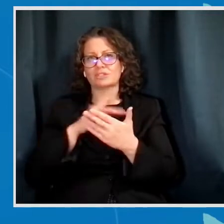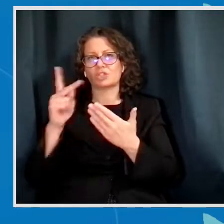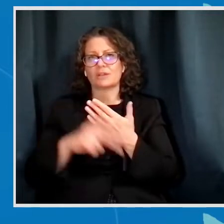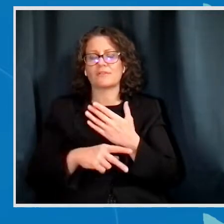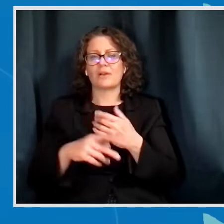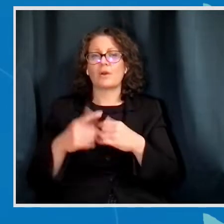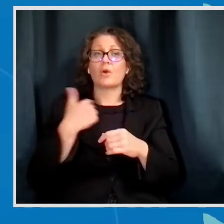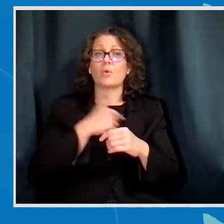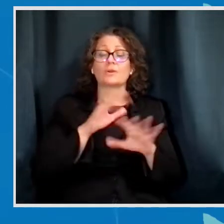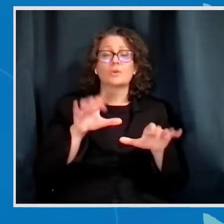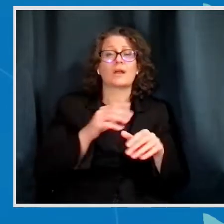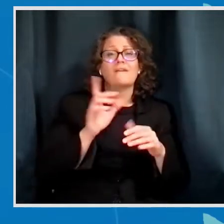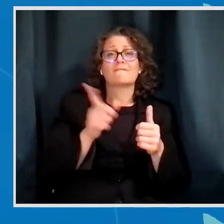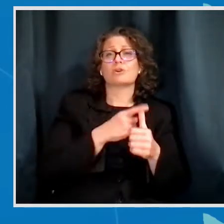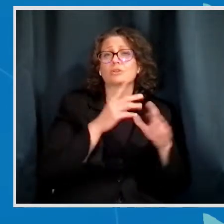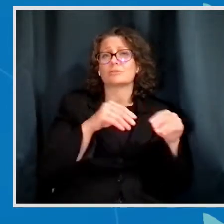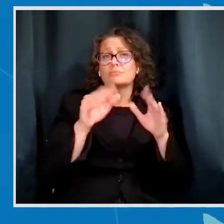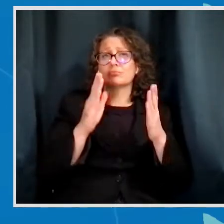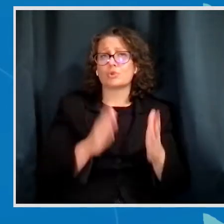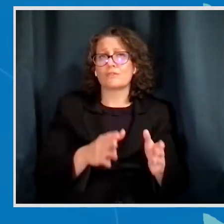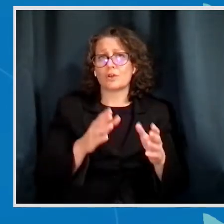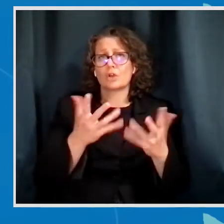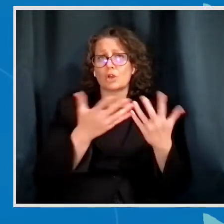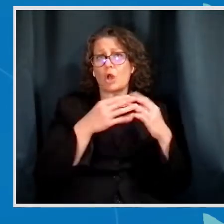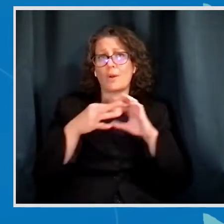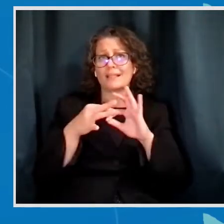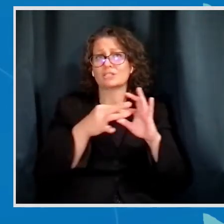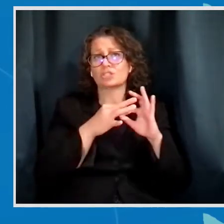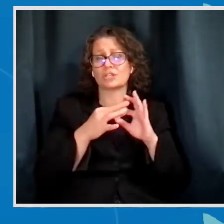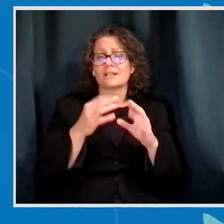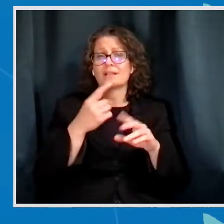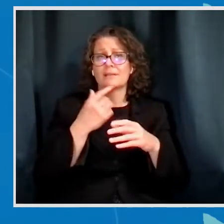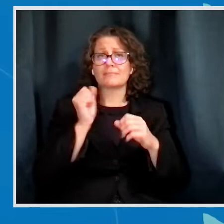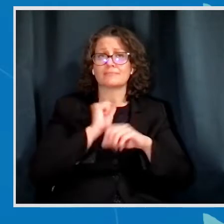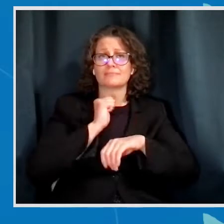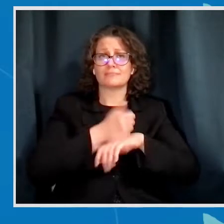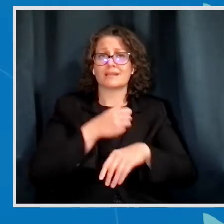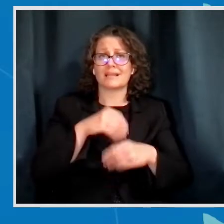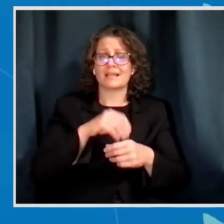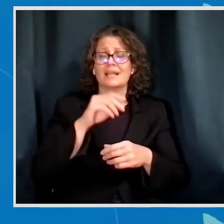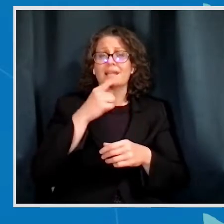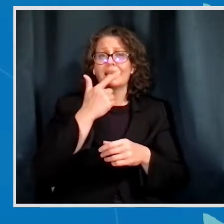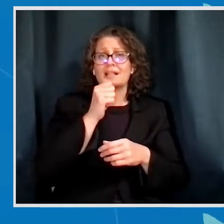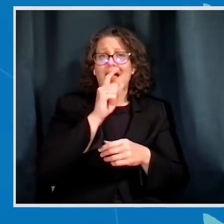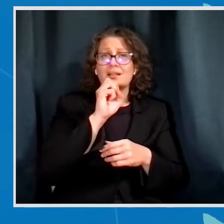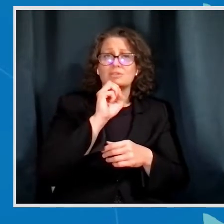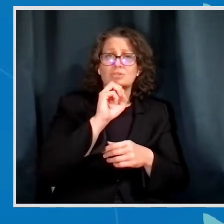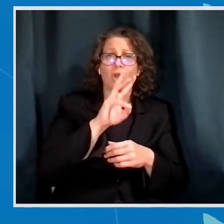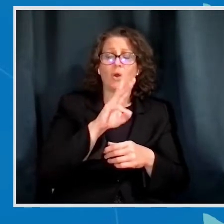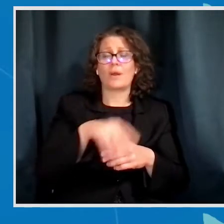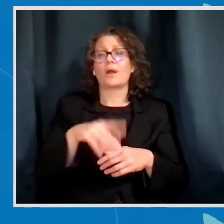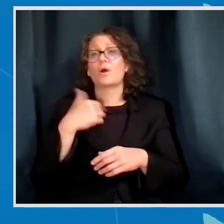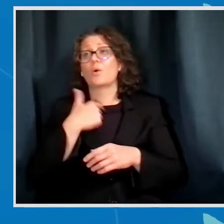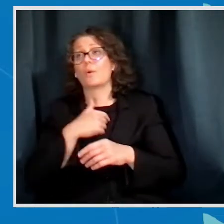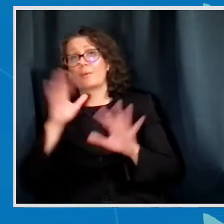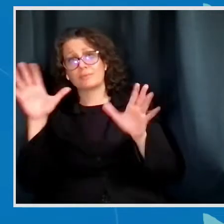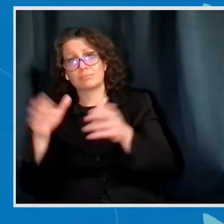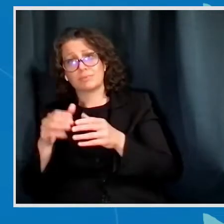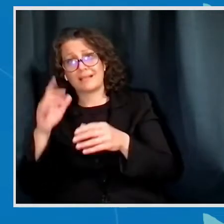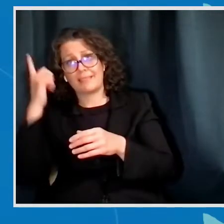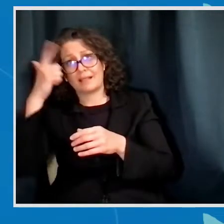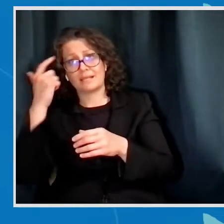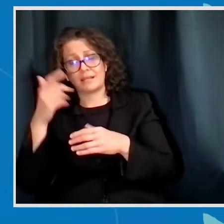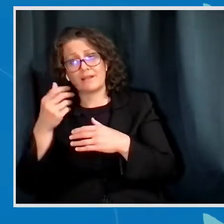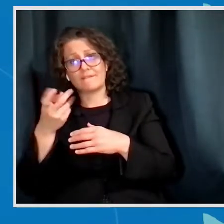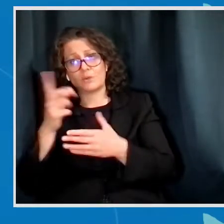Coalition that we created in Glasgow. We're going to come together in London in the next weeks, and then again at the World Economic Forum. And